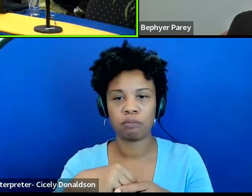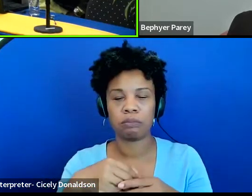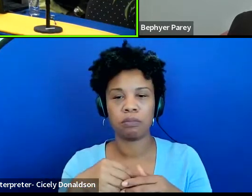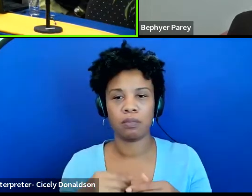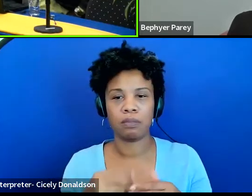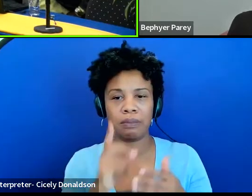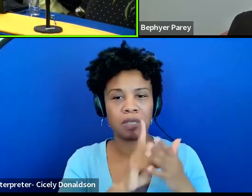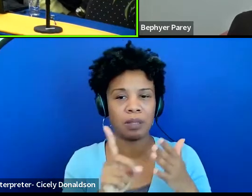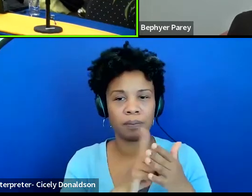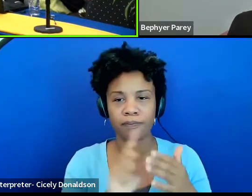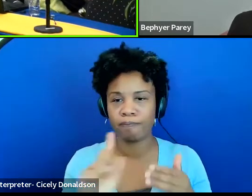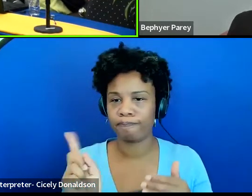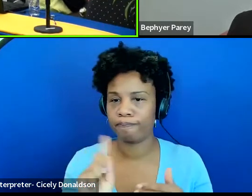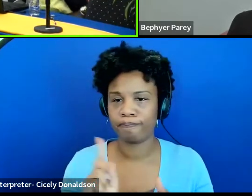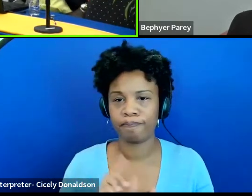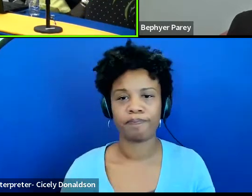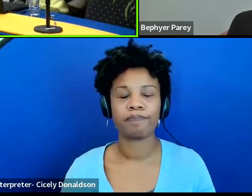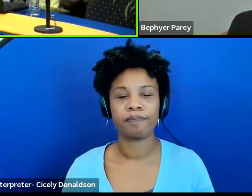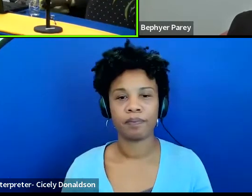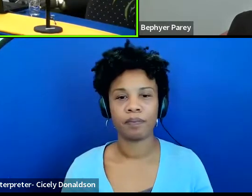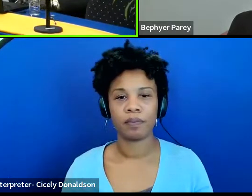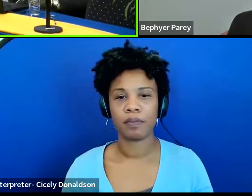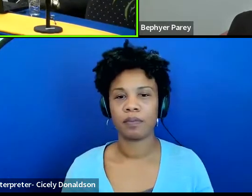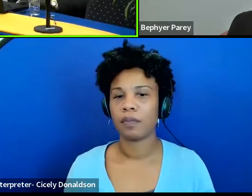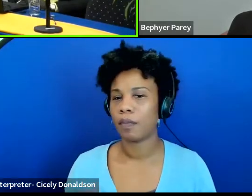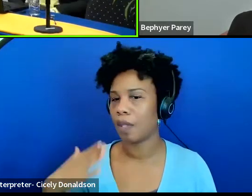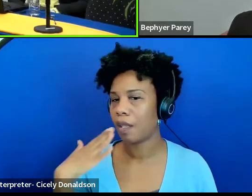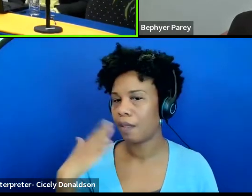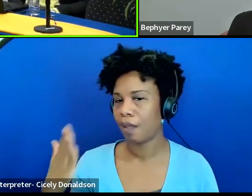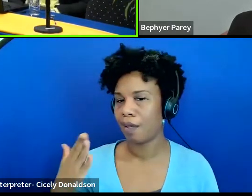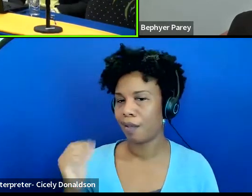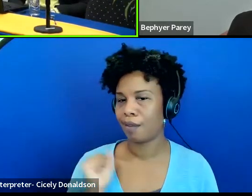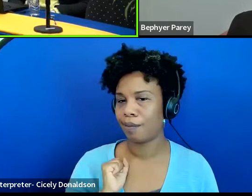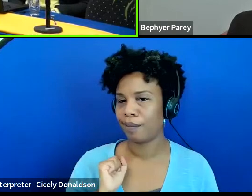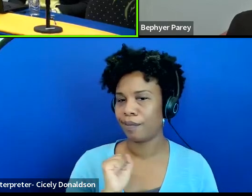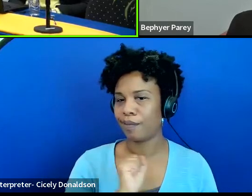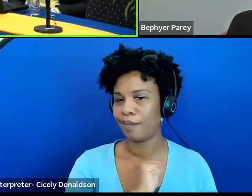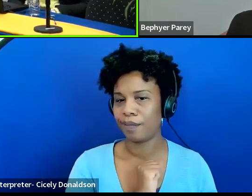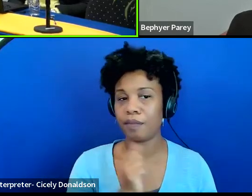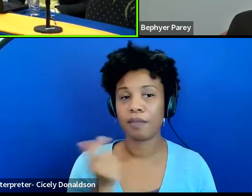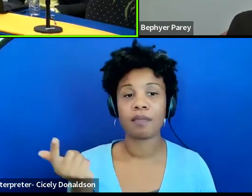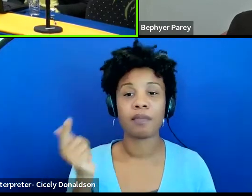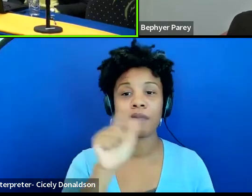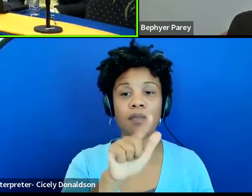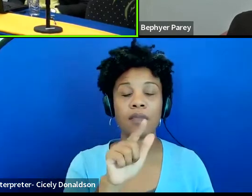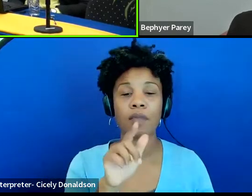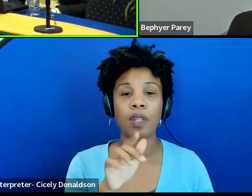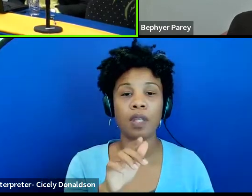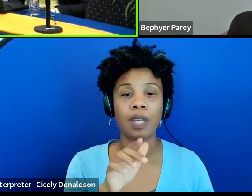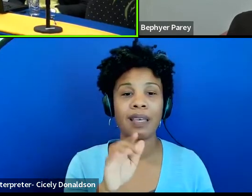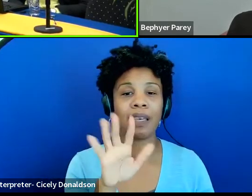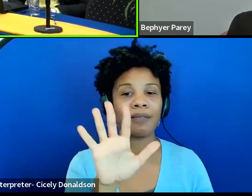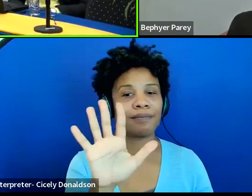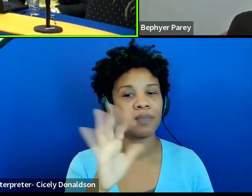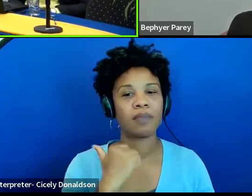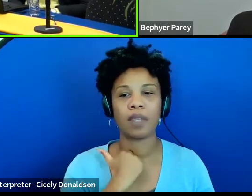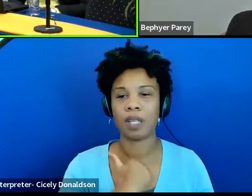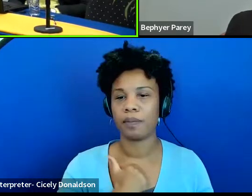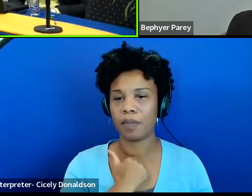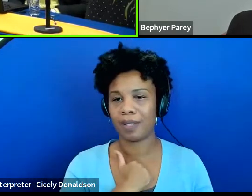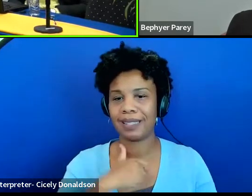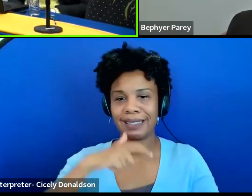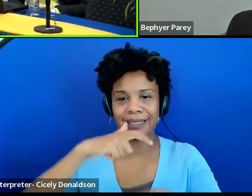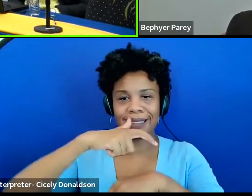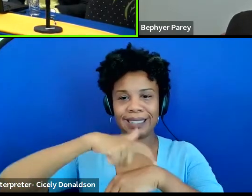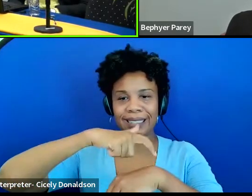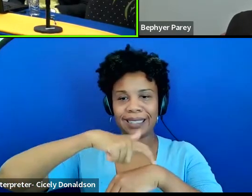non-discrimination. Thank you very much, Senator. Now let me hear from, and this is our, I'm sorry, because of our